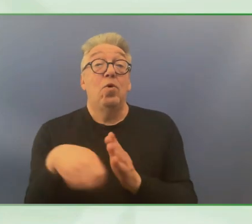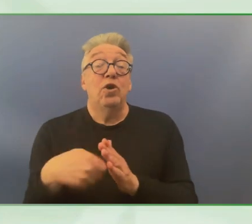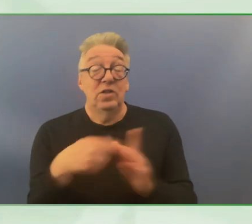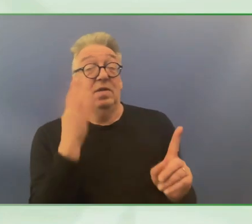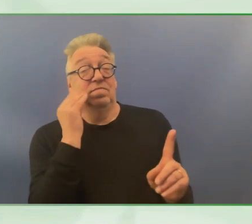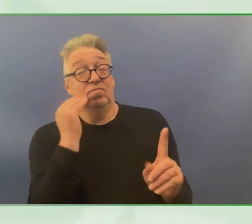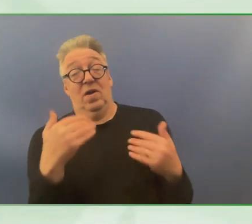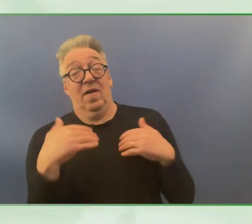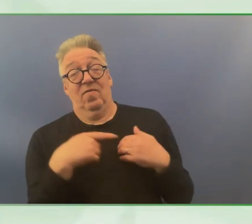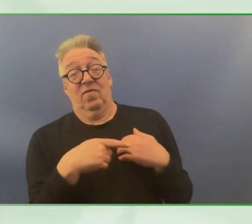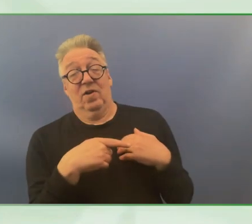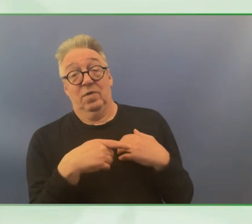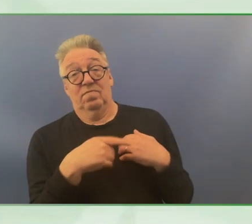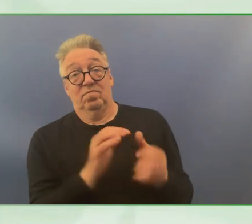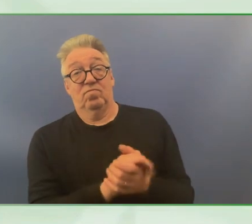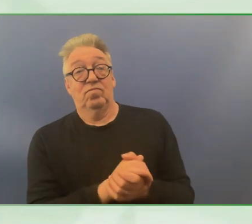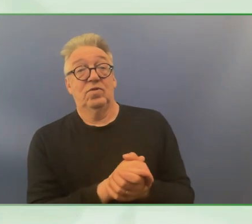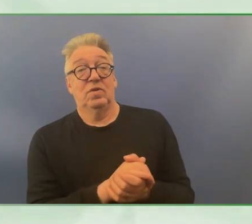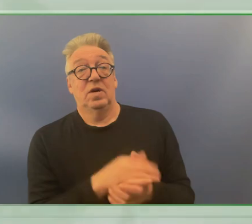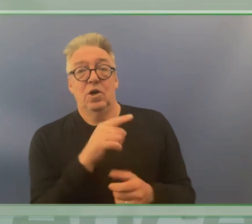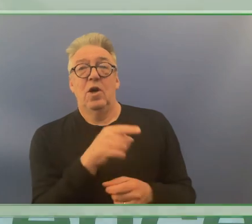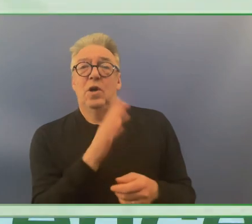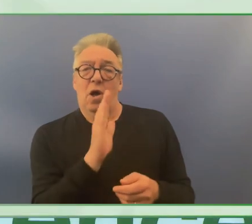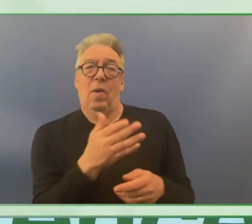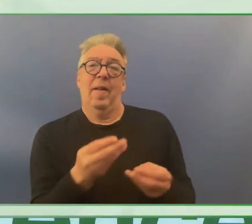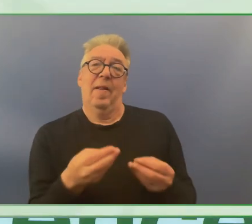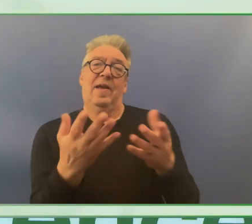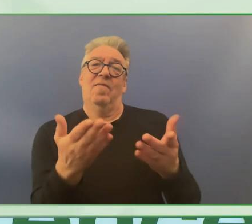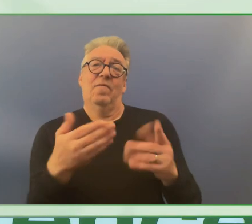everything that you have heard so far into context.